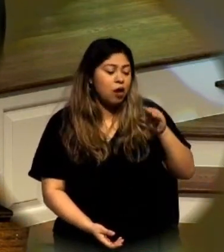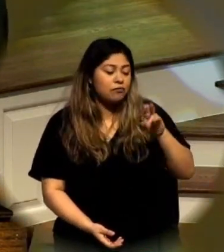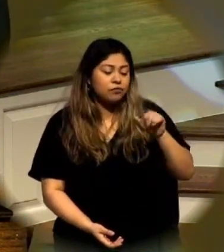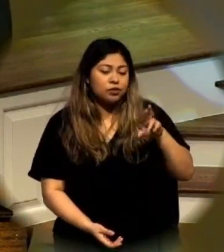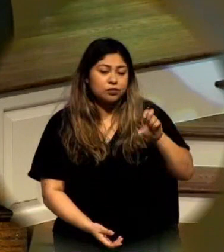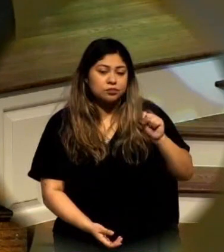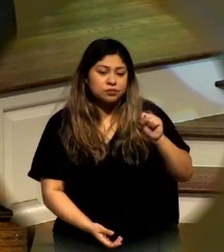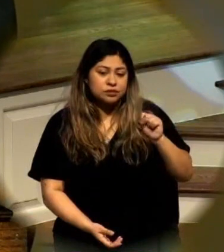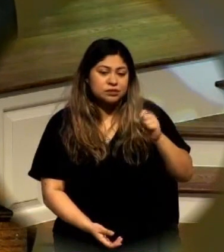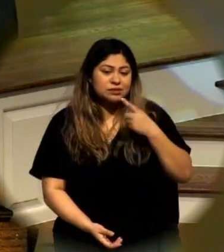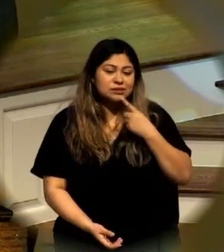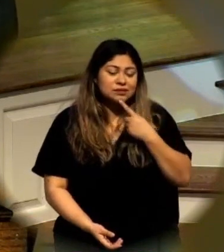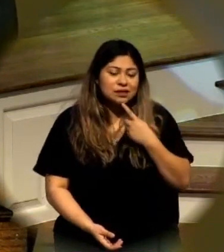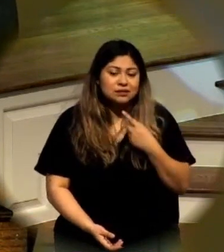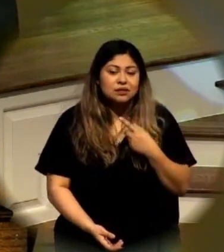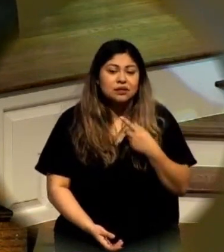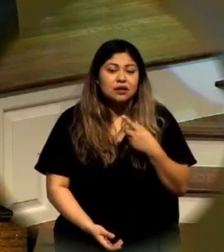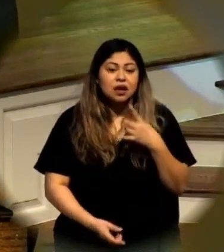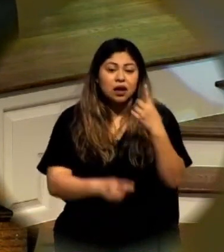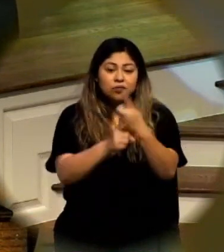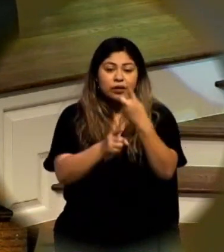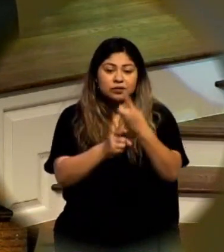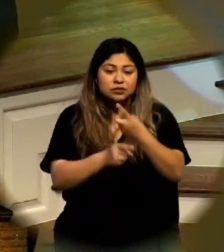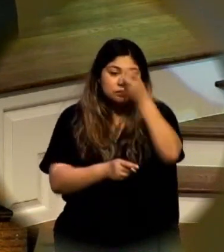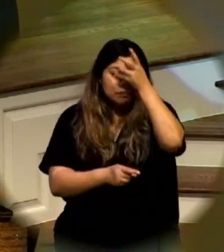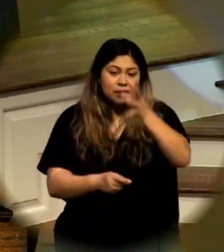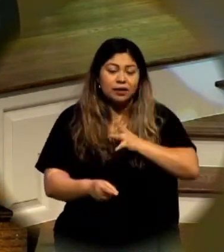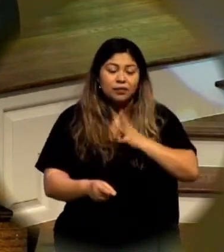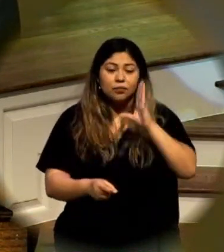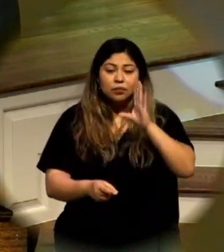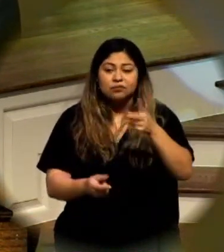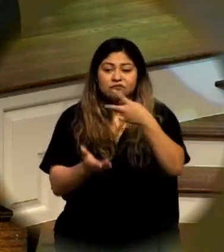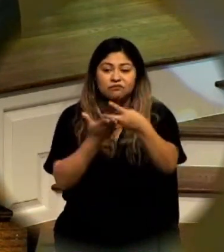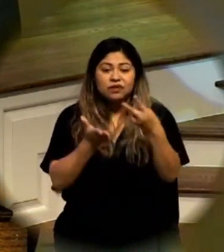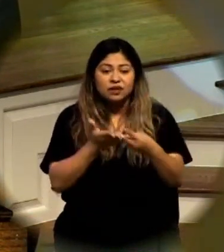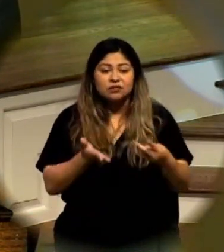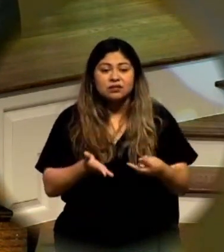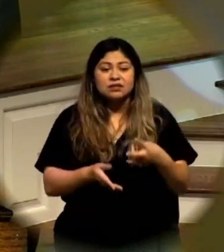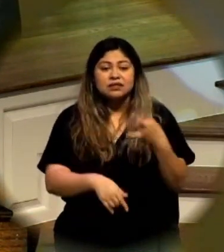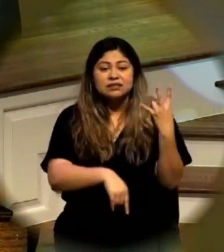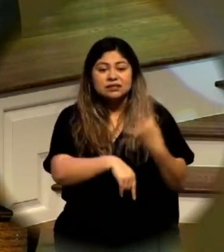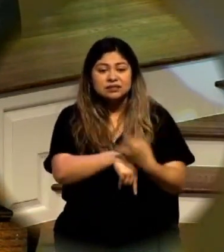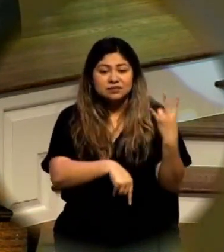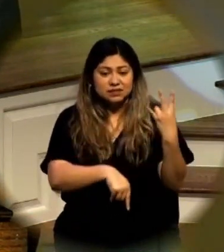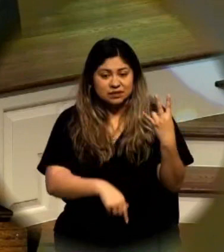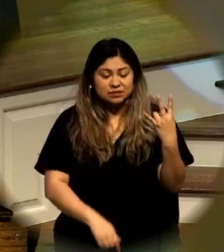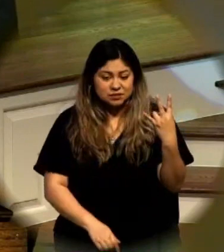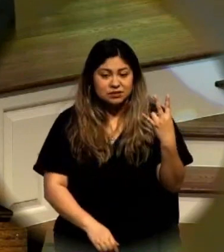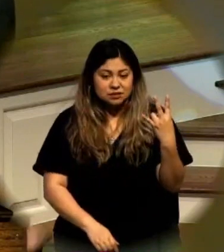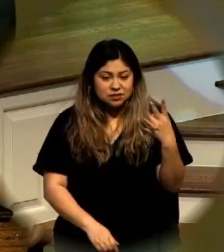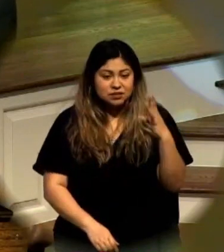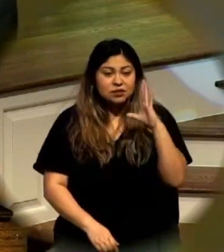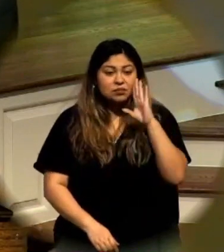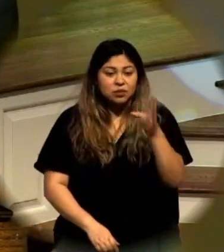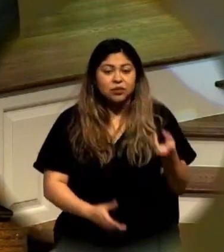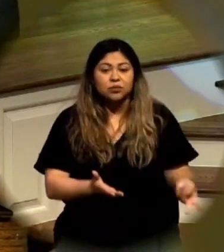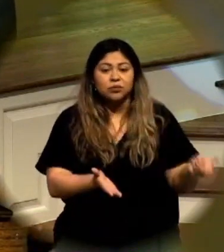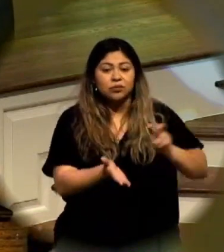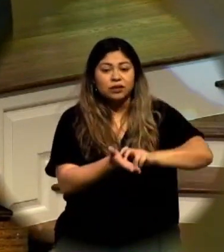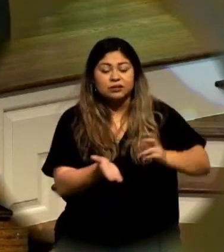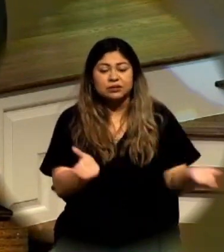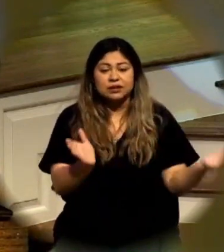man falls 7 times and rises again. Just because we are